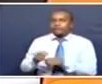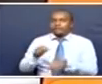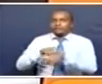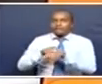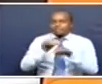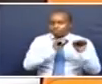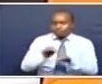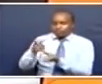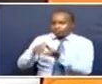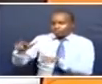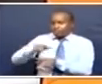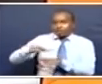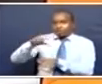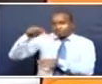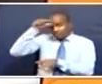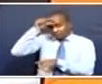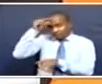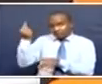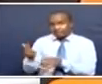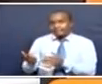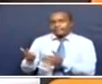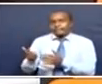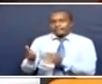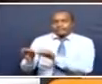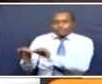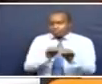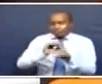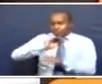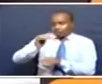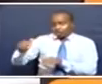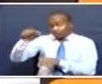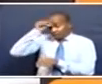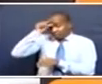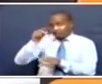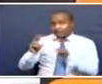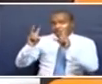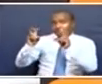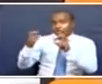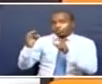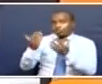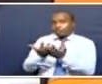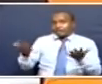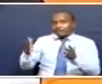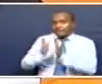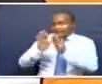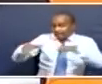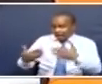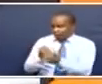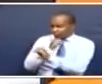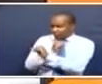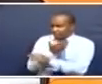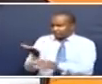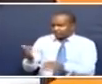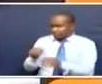local governments, the municipal councils and town councils, moving to county governments, the issue of assets and how do you safeguard them. Are you having a problem with that